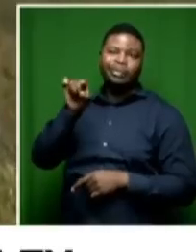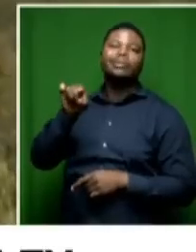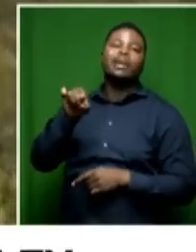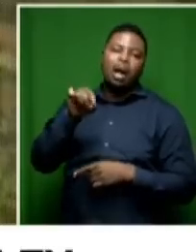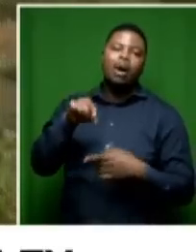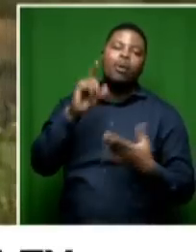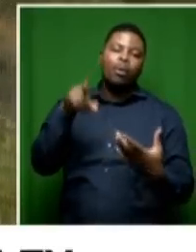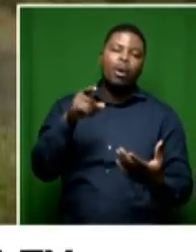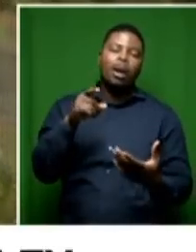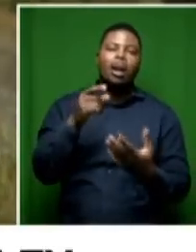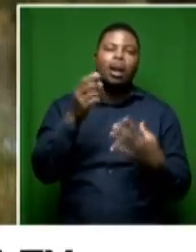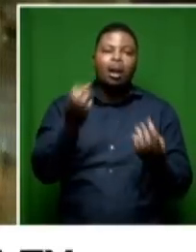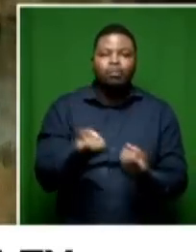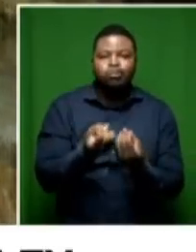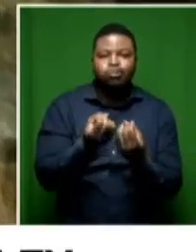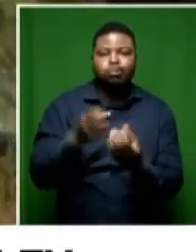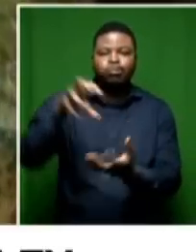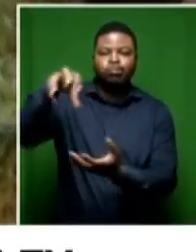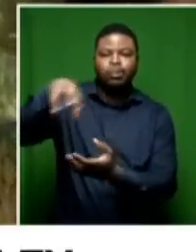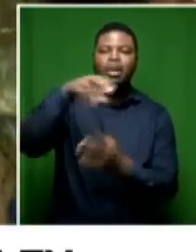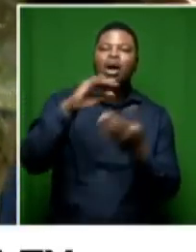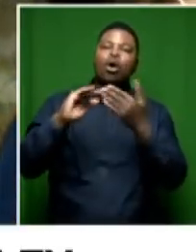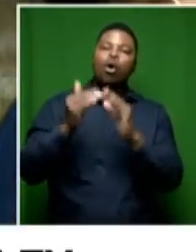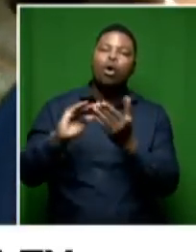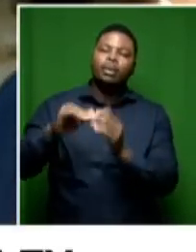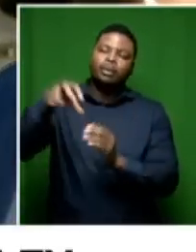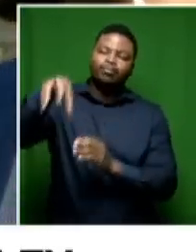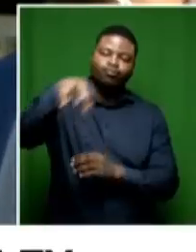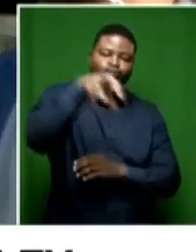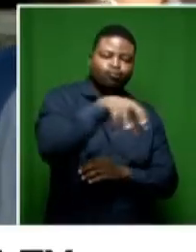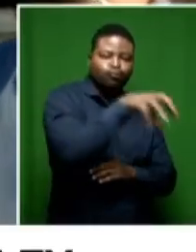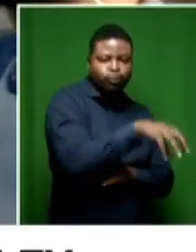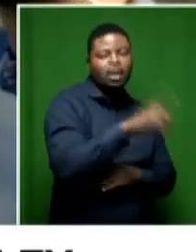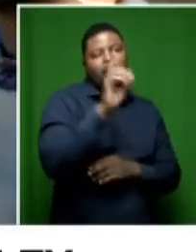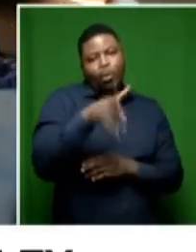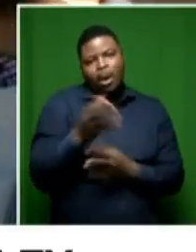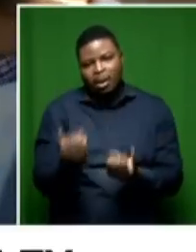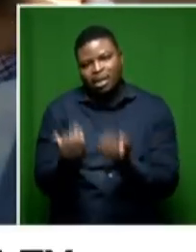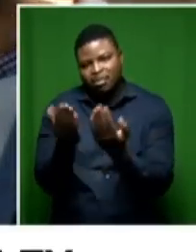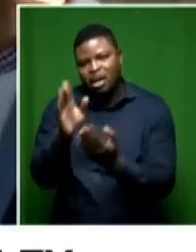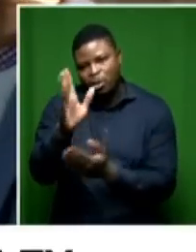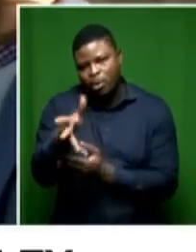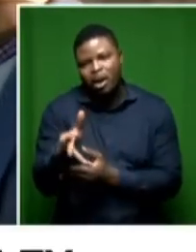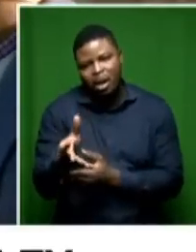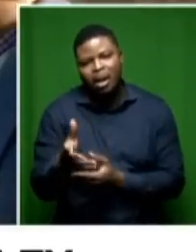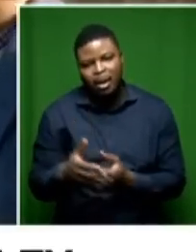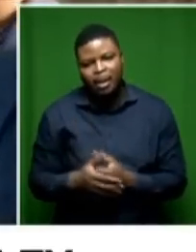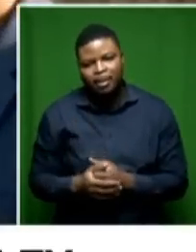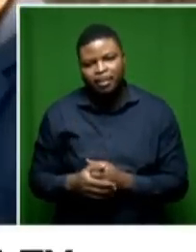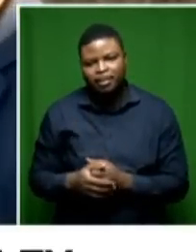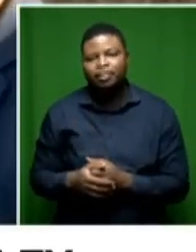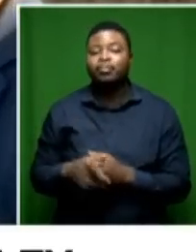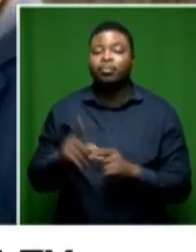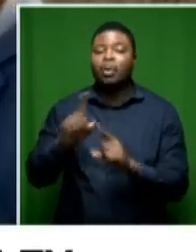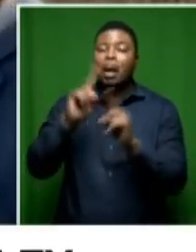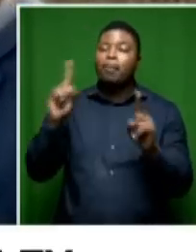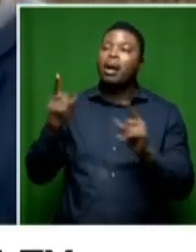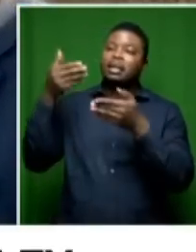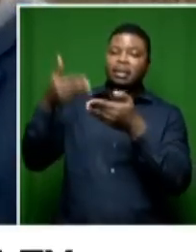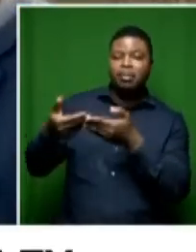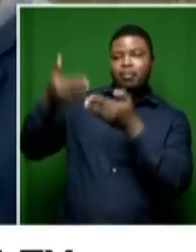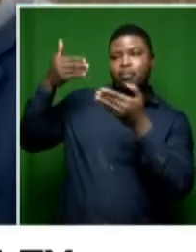Residents are assured that mobile tankers and Georgia's will be supplied. In the past,